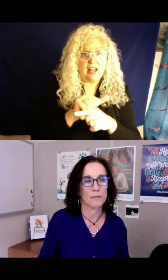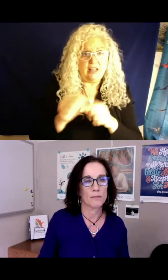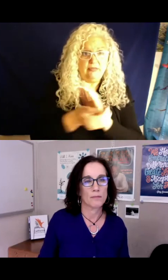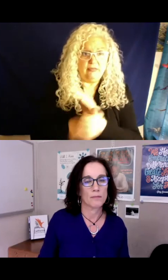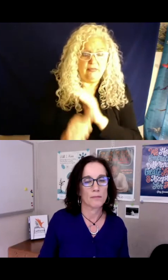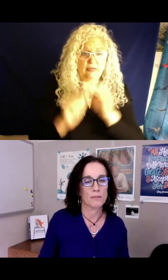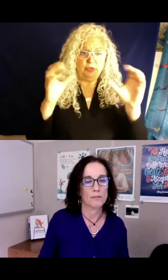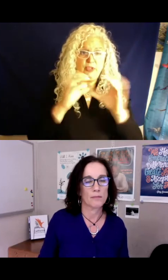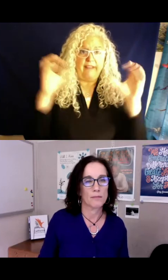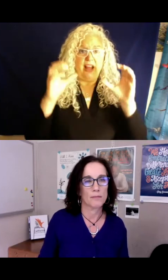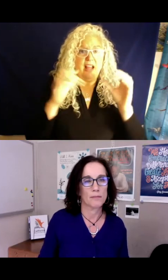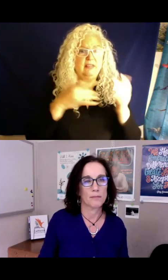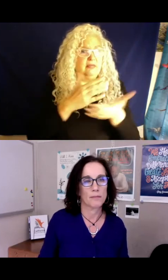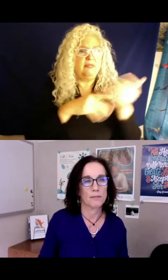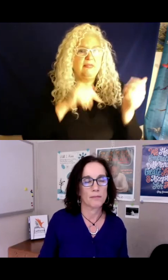implant